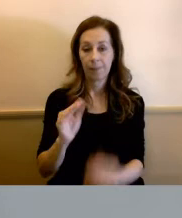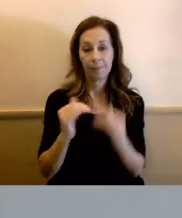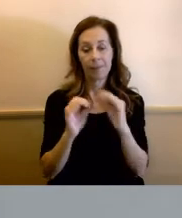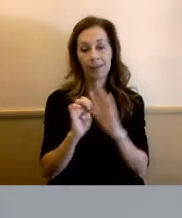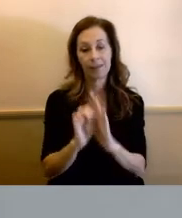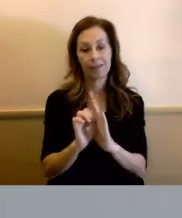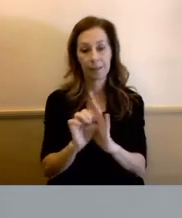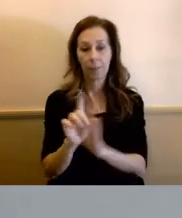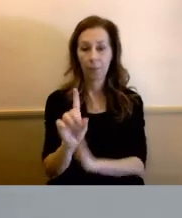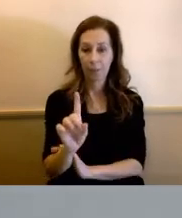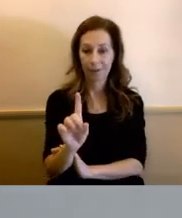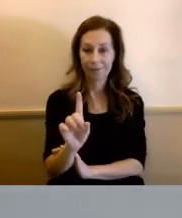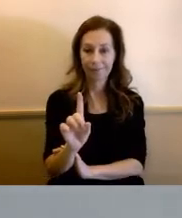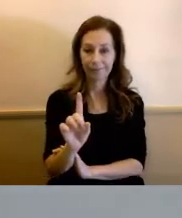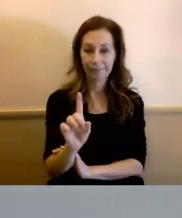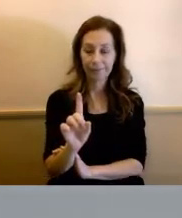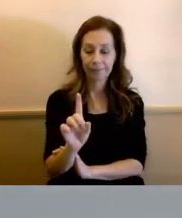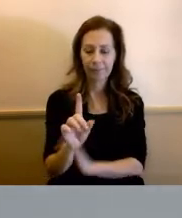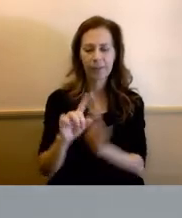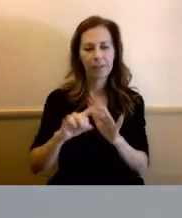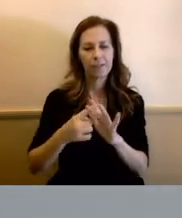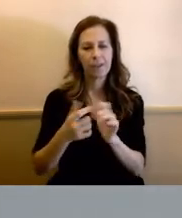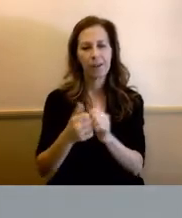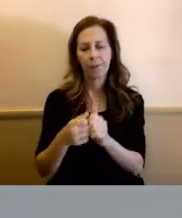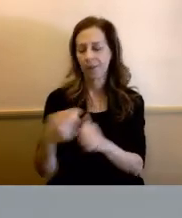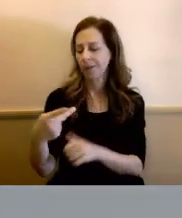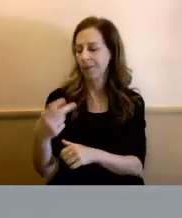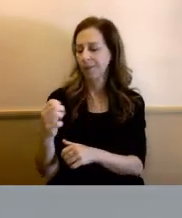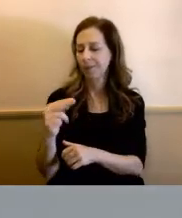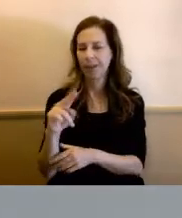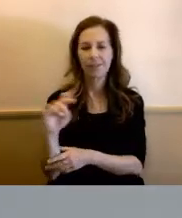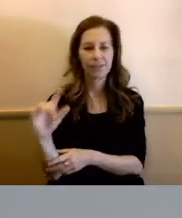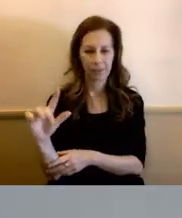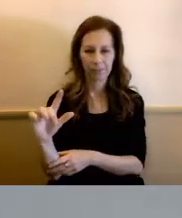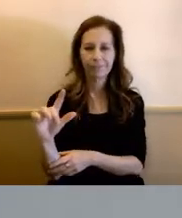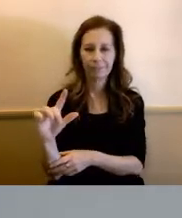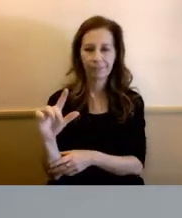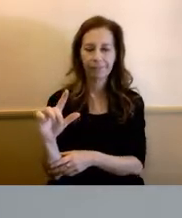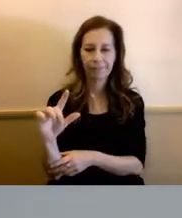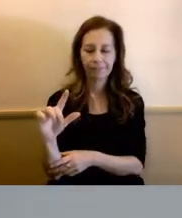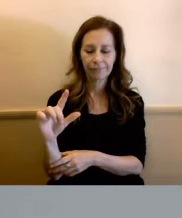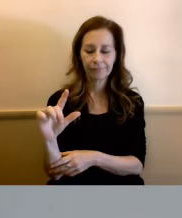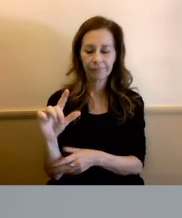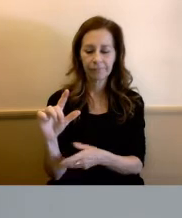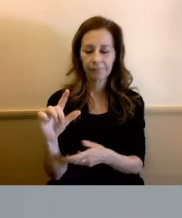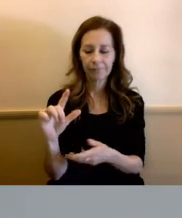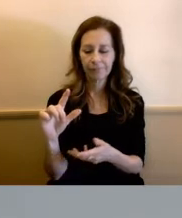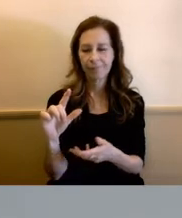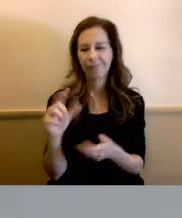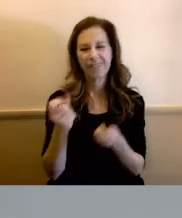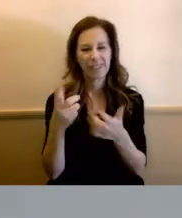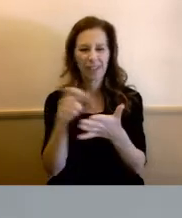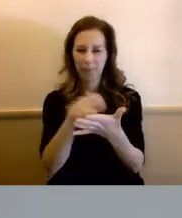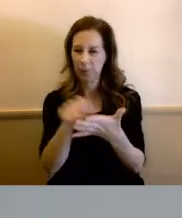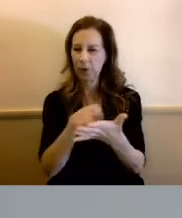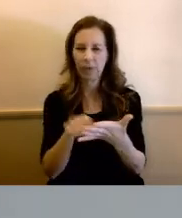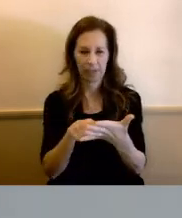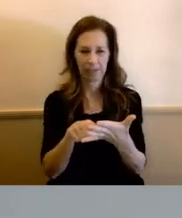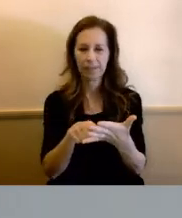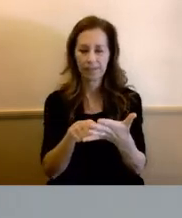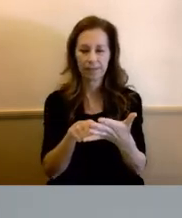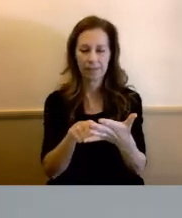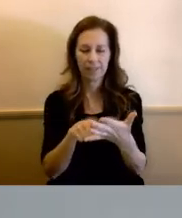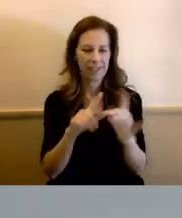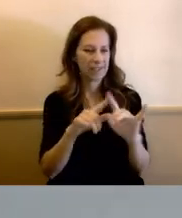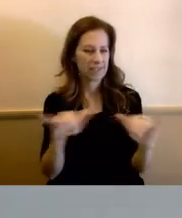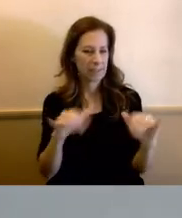So I'm going to start with pencil because I'm going to be doing lots of markings as I'm teaching you how to do this, and I don't want to